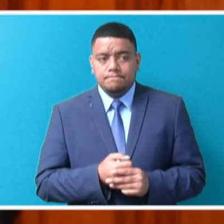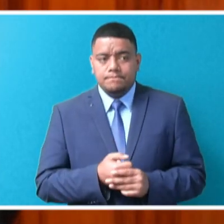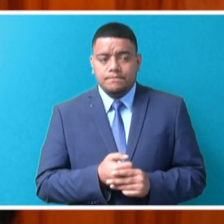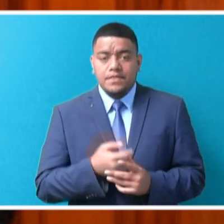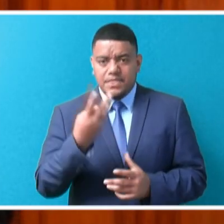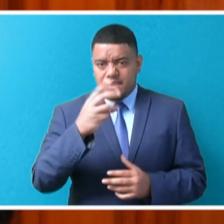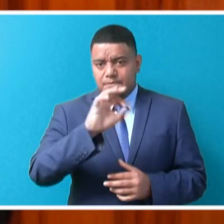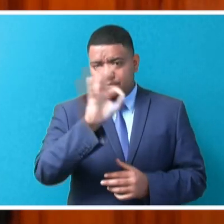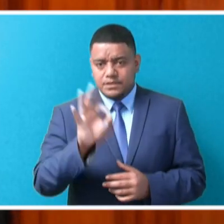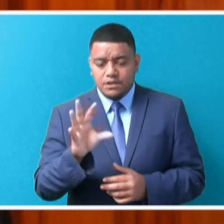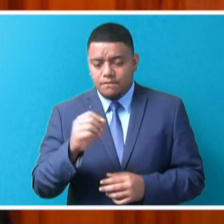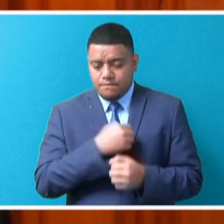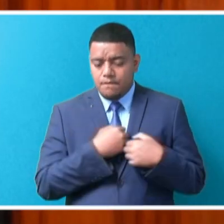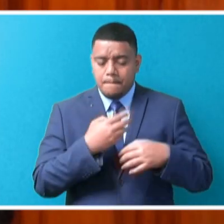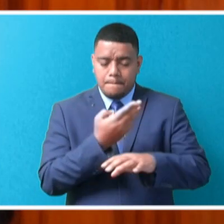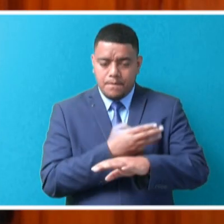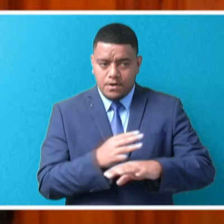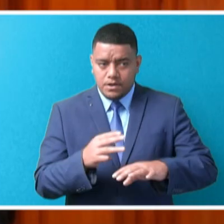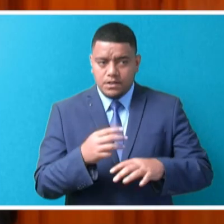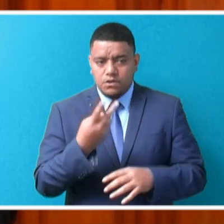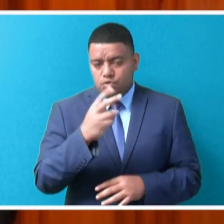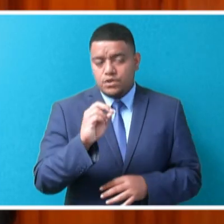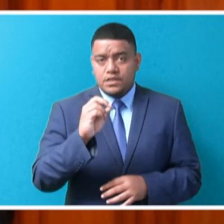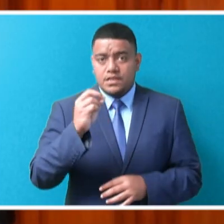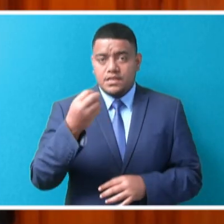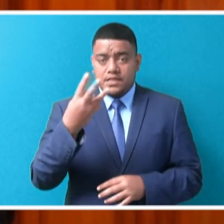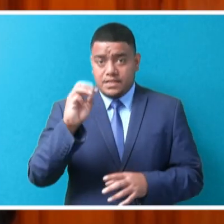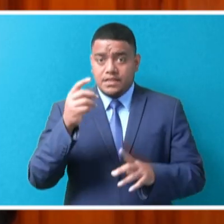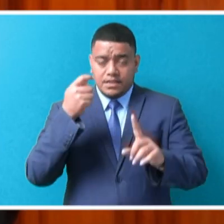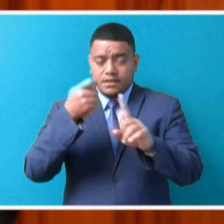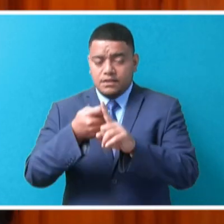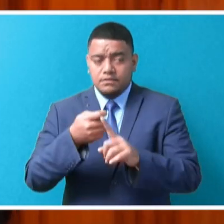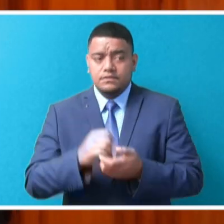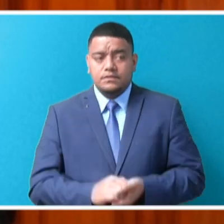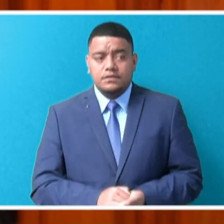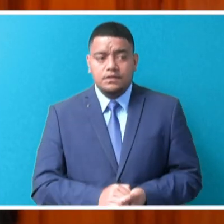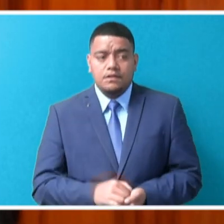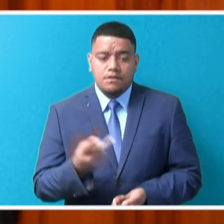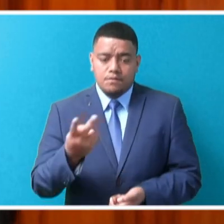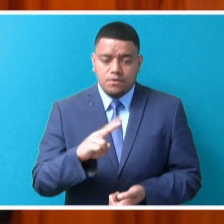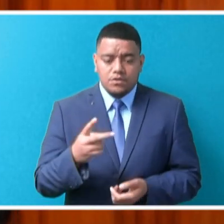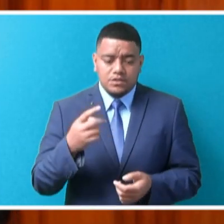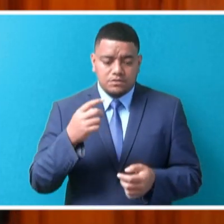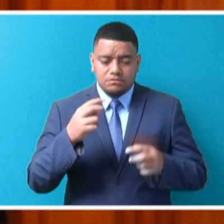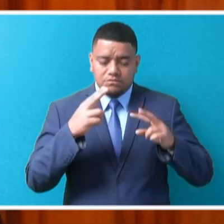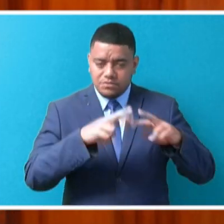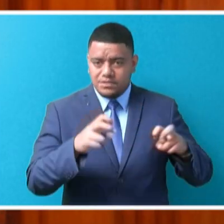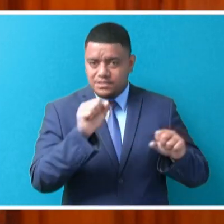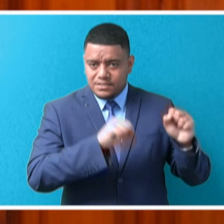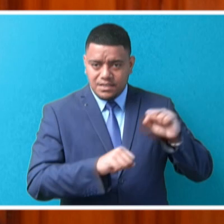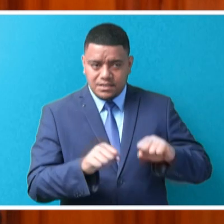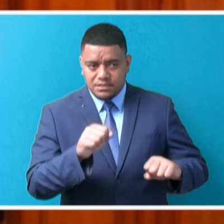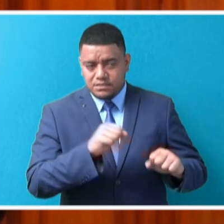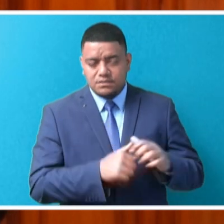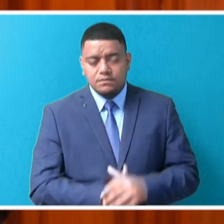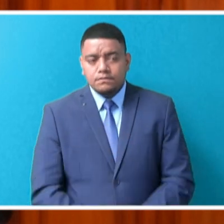30% of our marine areas by 2030. Our approach strikes a balance grounded in both scientific rigor and practical